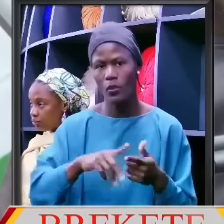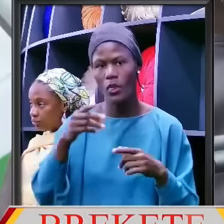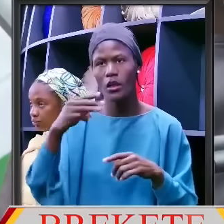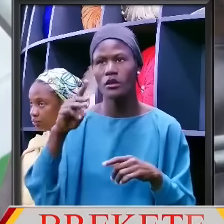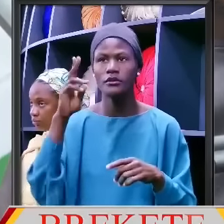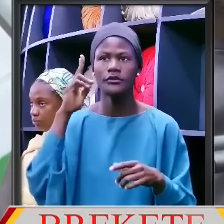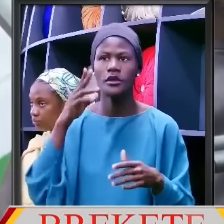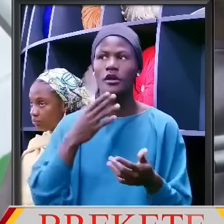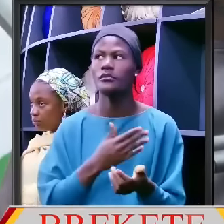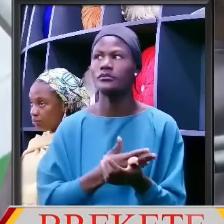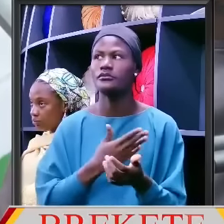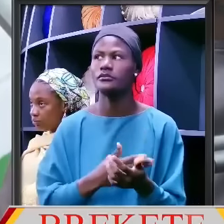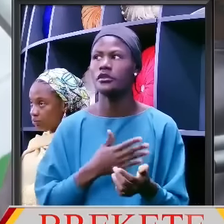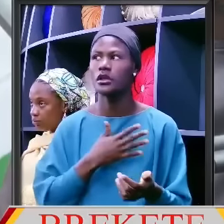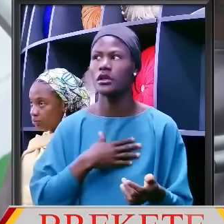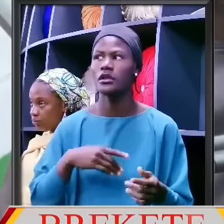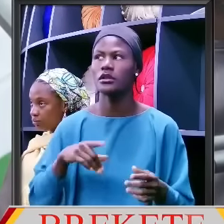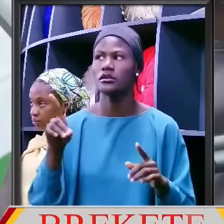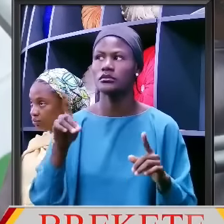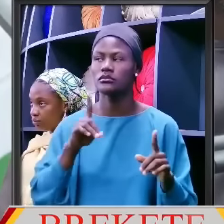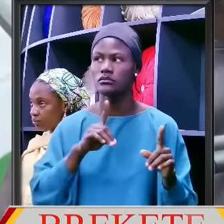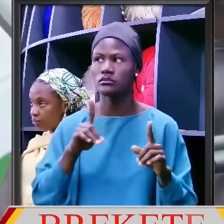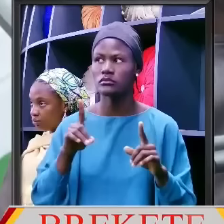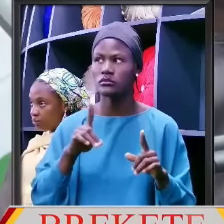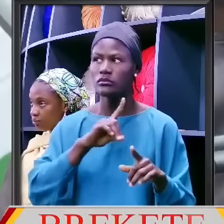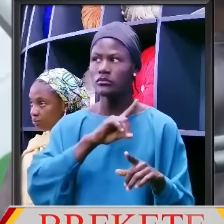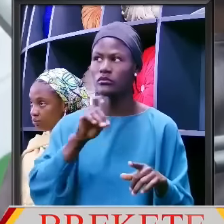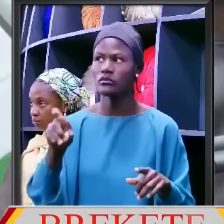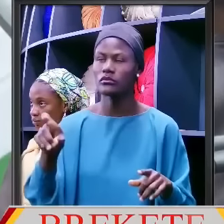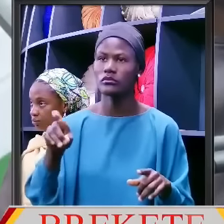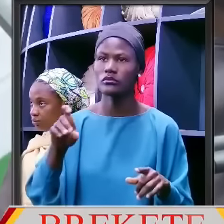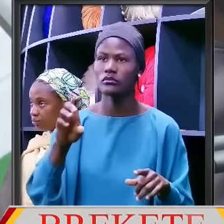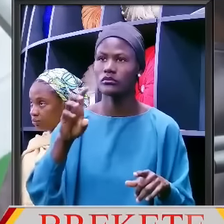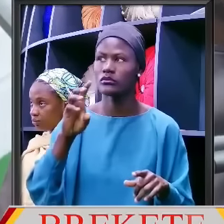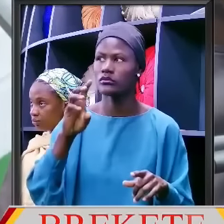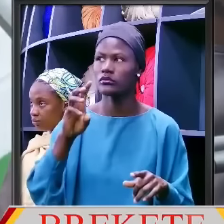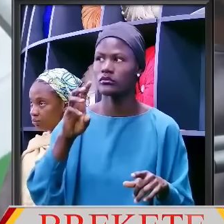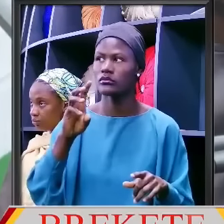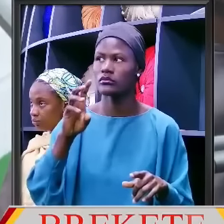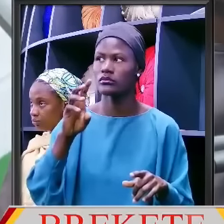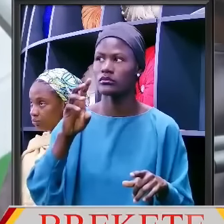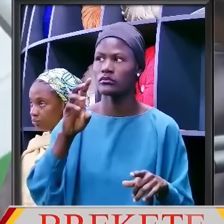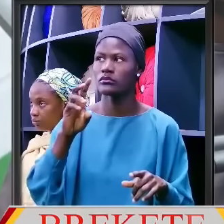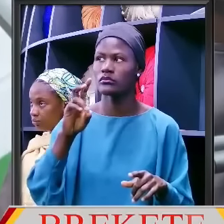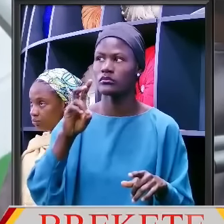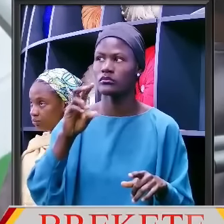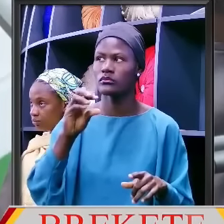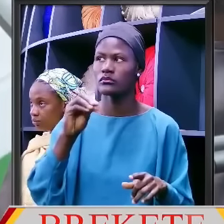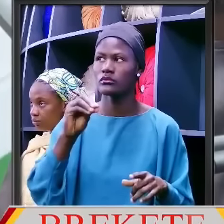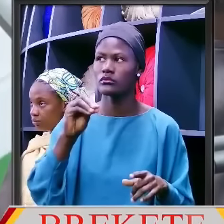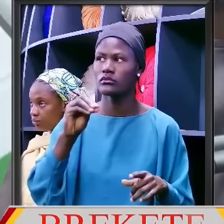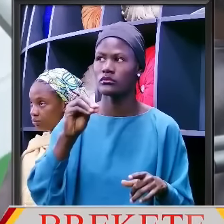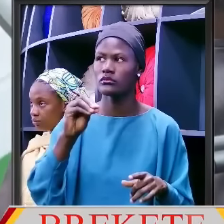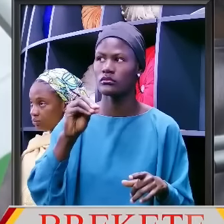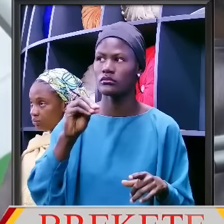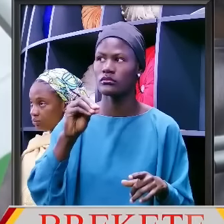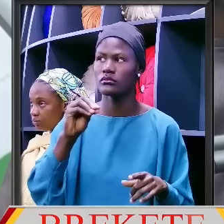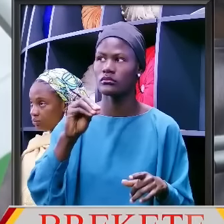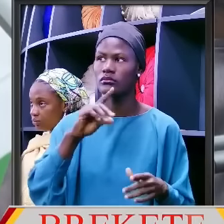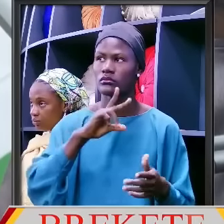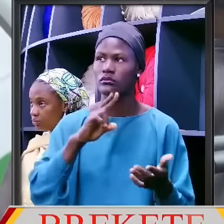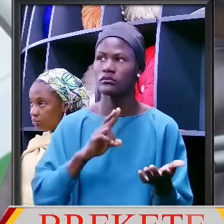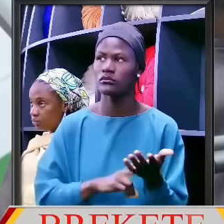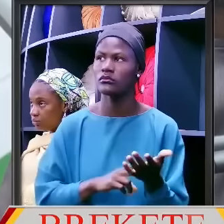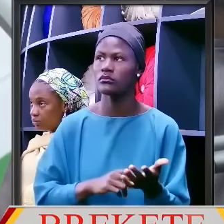him the money. And they did? They did. 170,000 naira. Do you have the account number? I don't know. You know, this